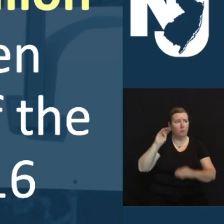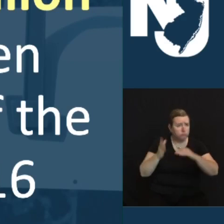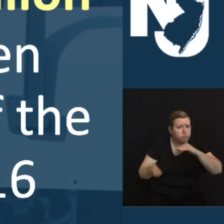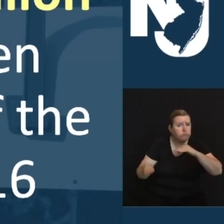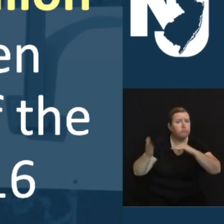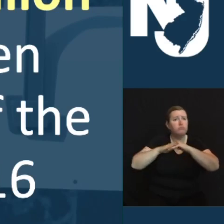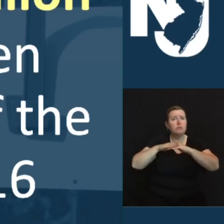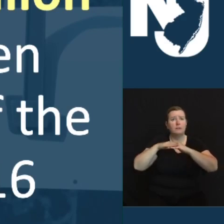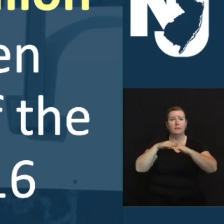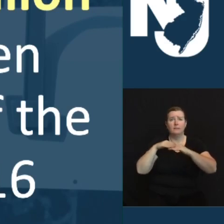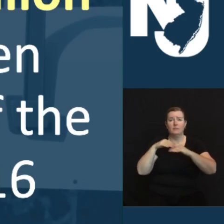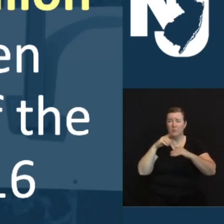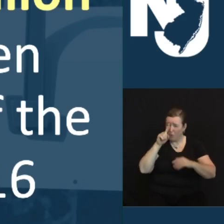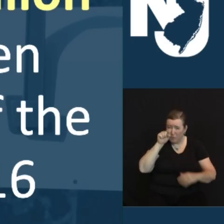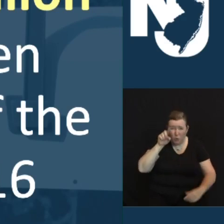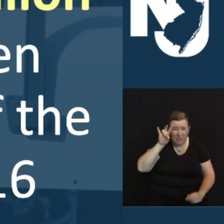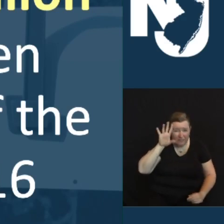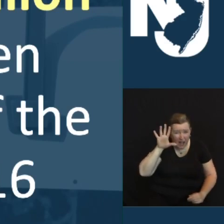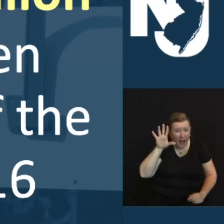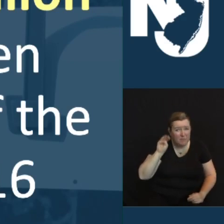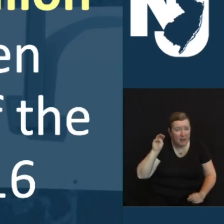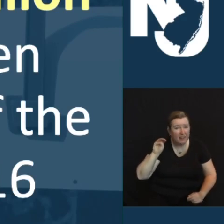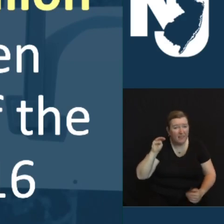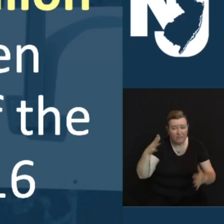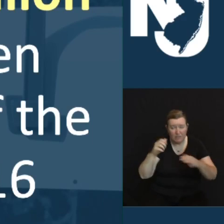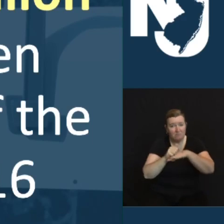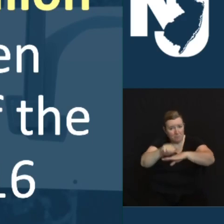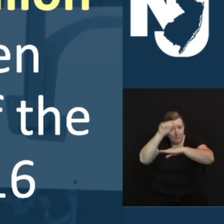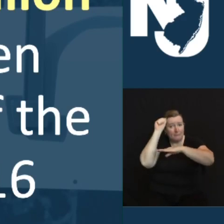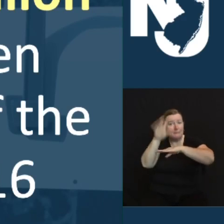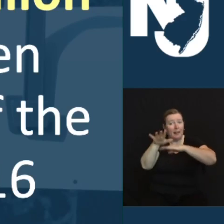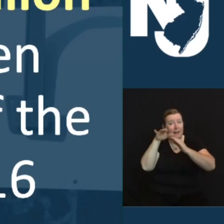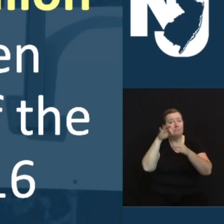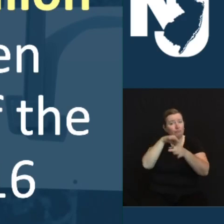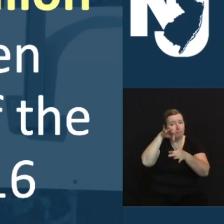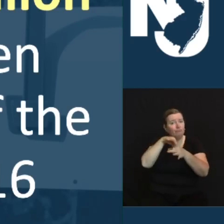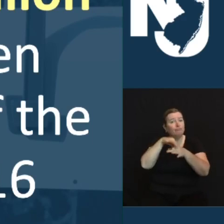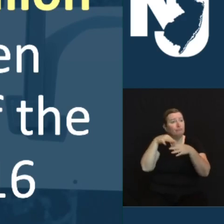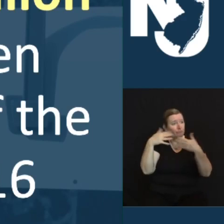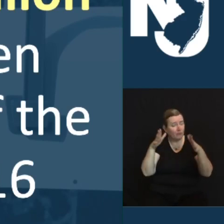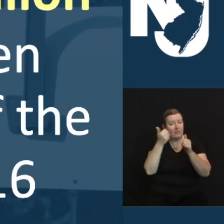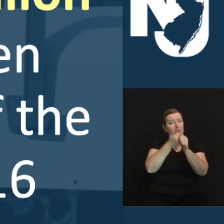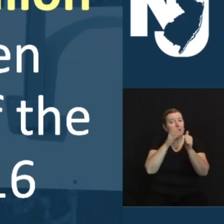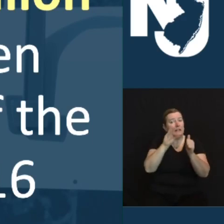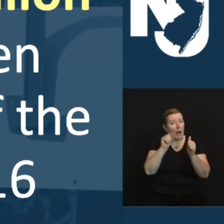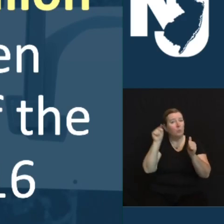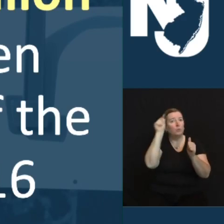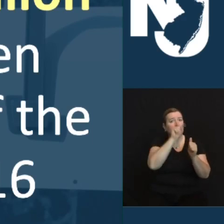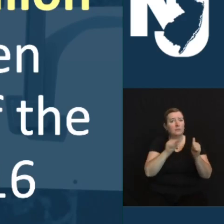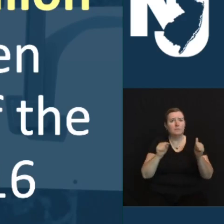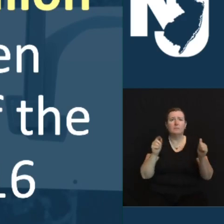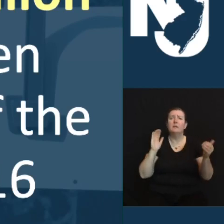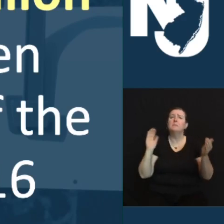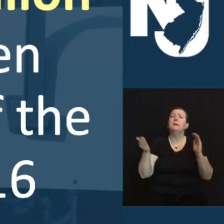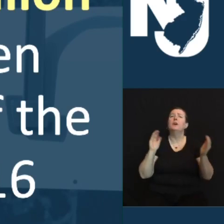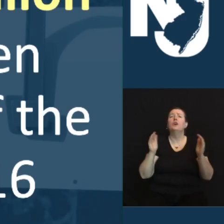have already been returned to county clerk's offices across the state. As a point of reference, there were nearly